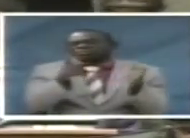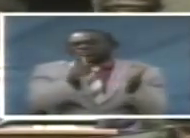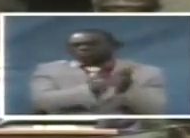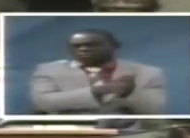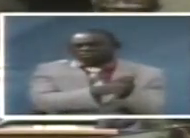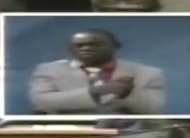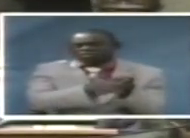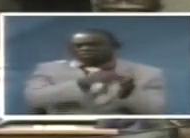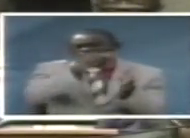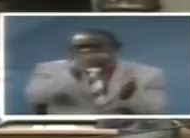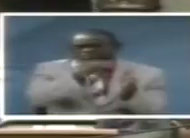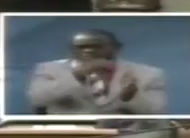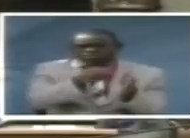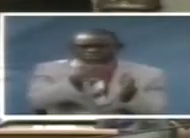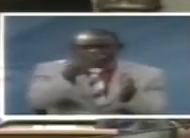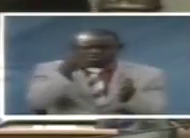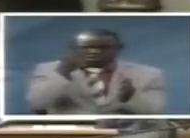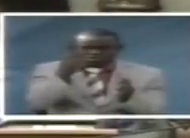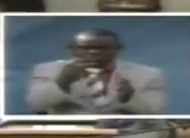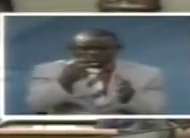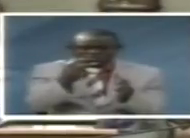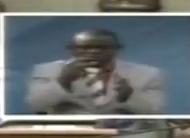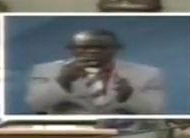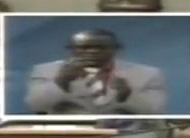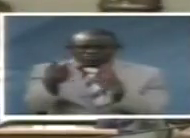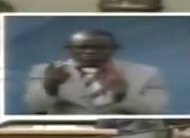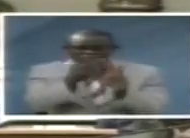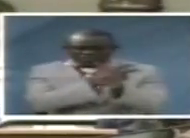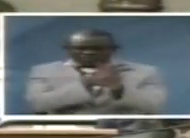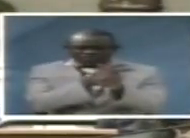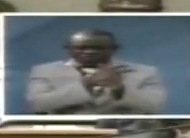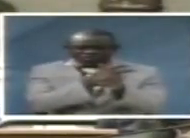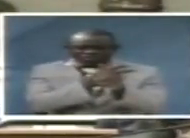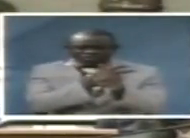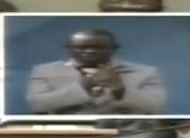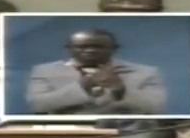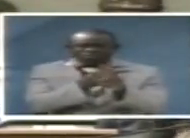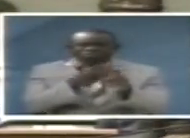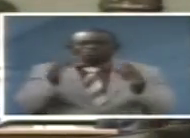Juwe Carriage is one of the most